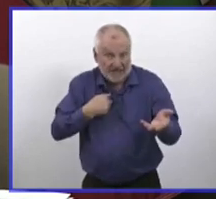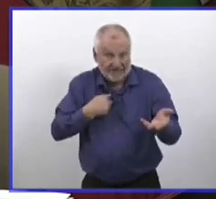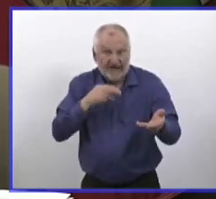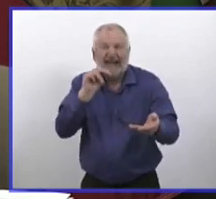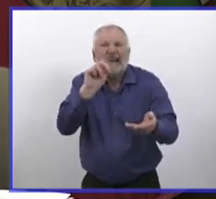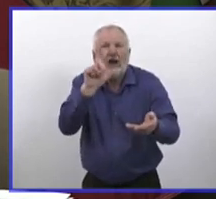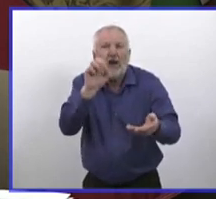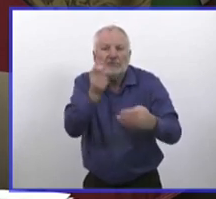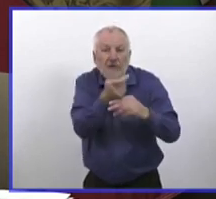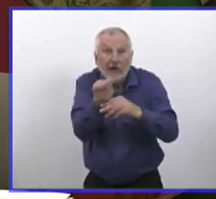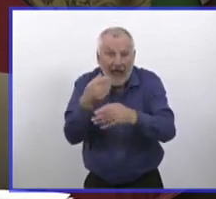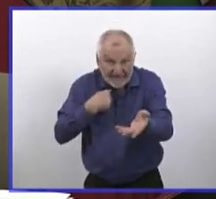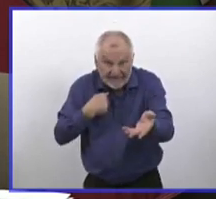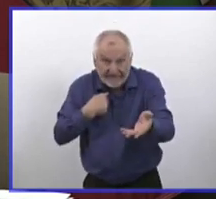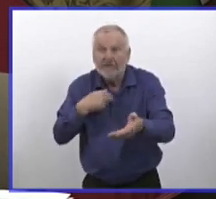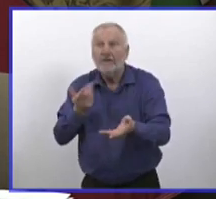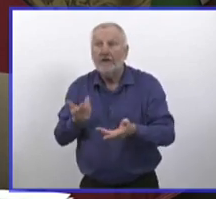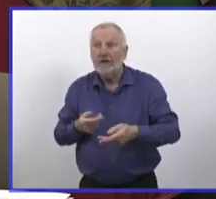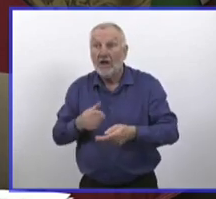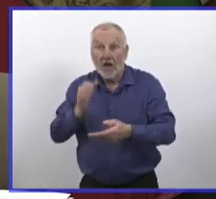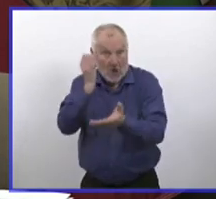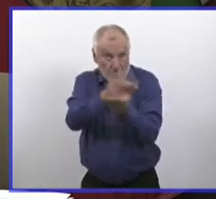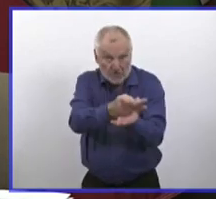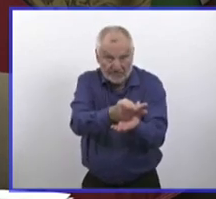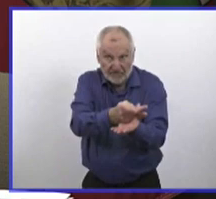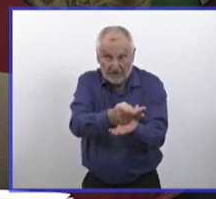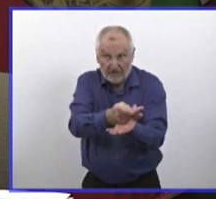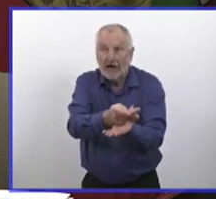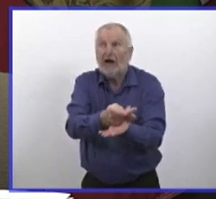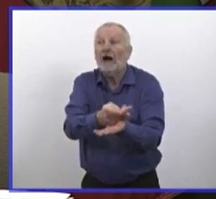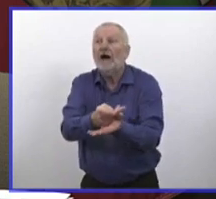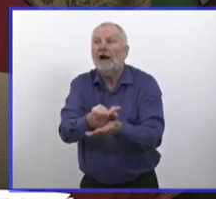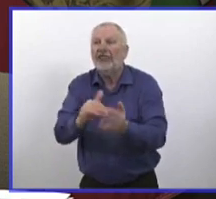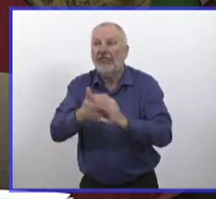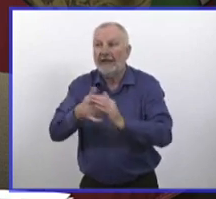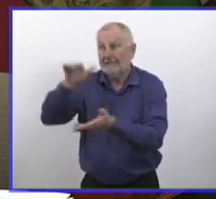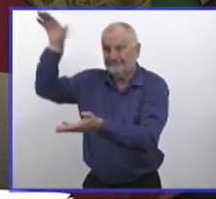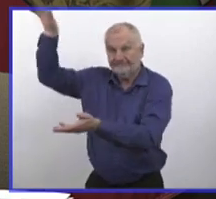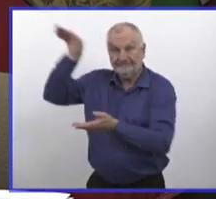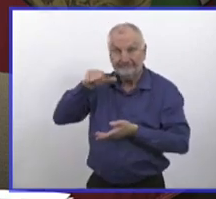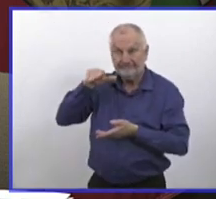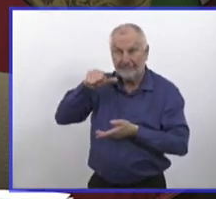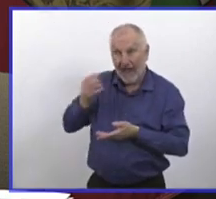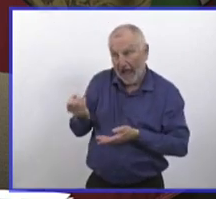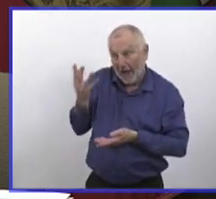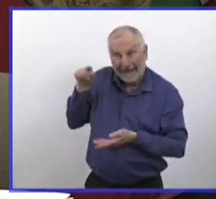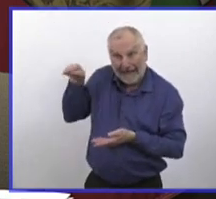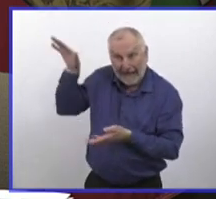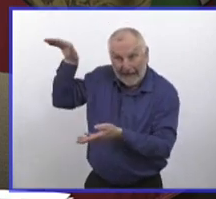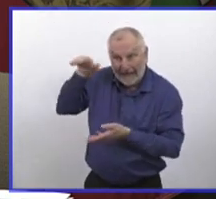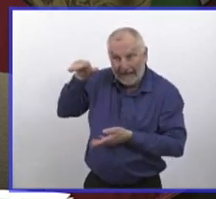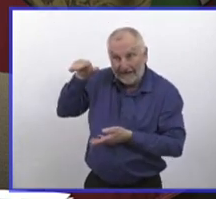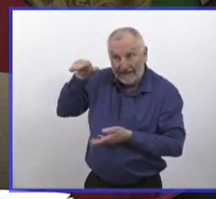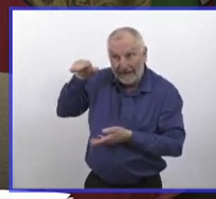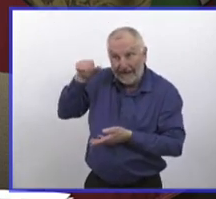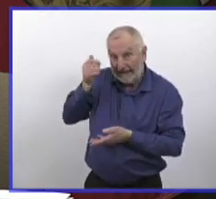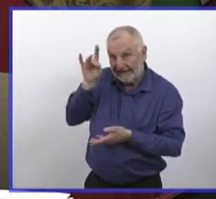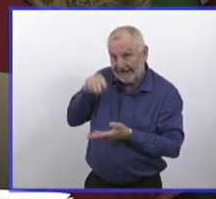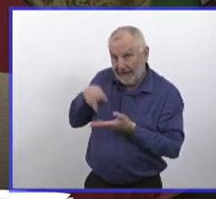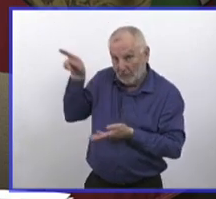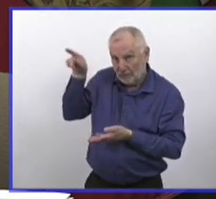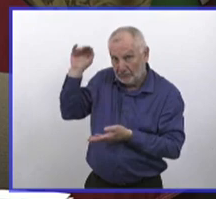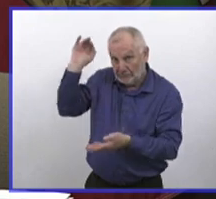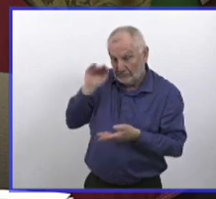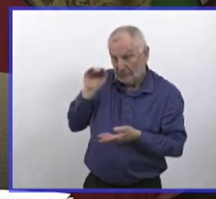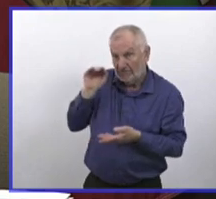approved AstraZeneca. We needed to draw the line somewhere because the shipment was so low. And we don't want to necessarily ship out 1